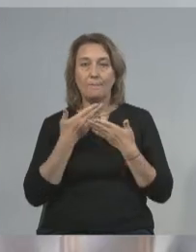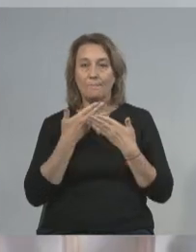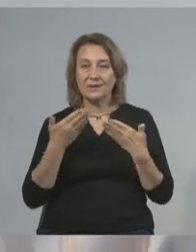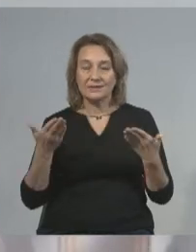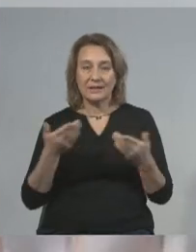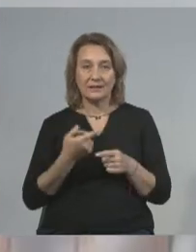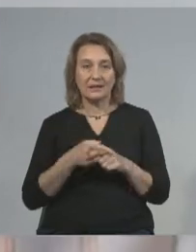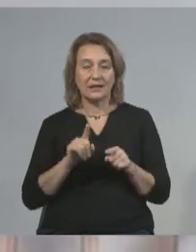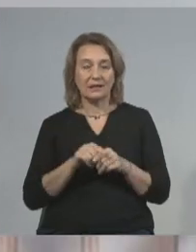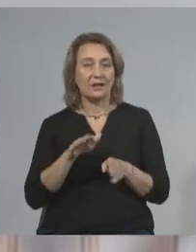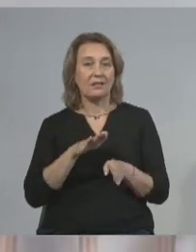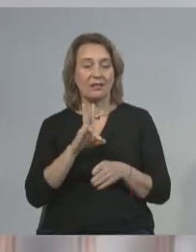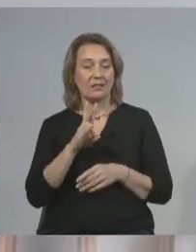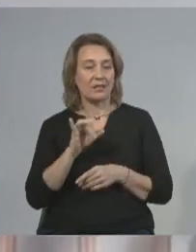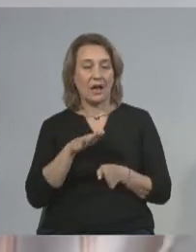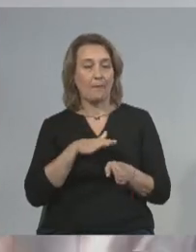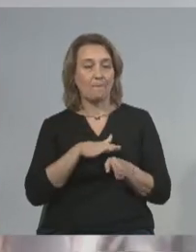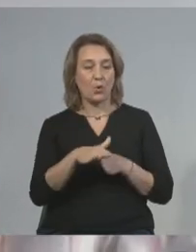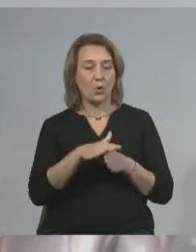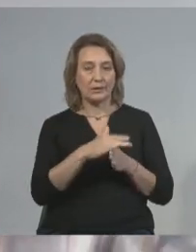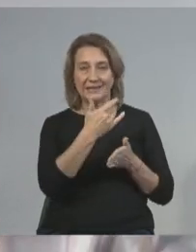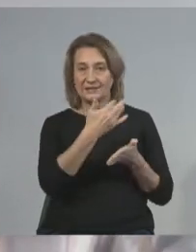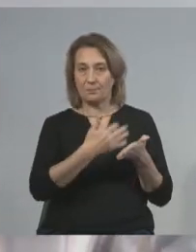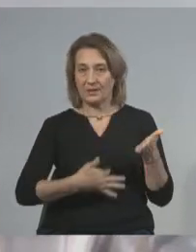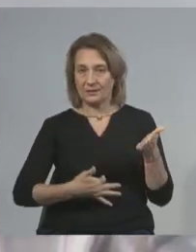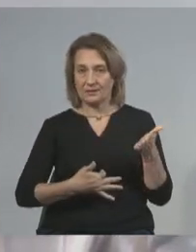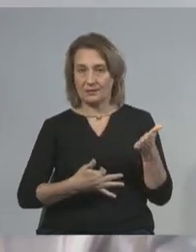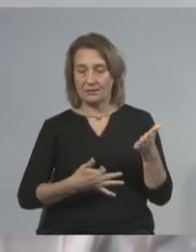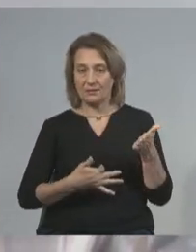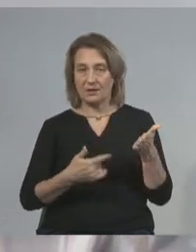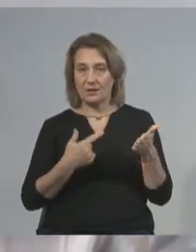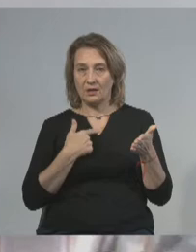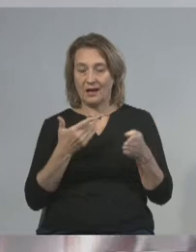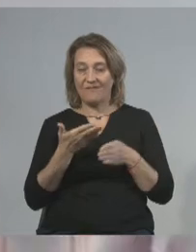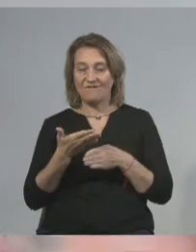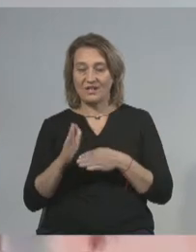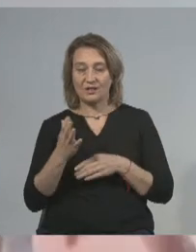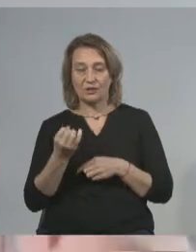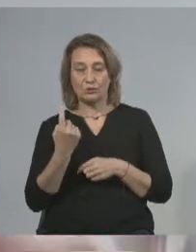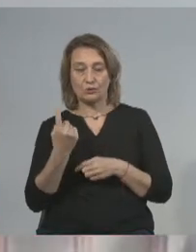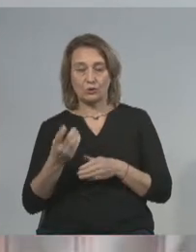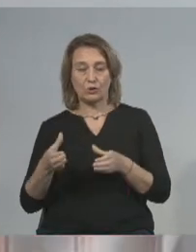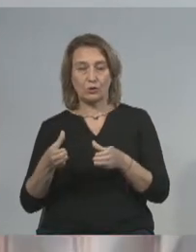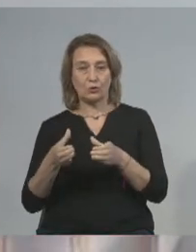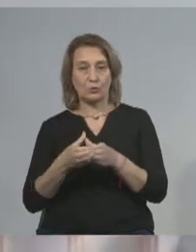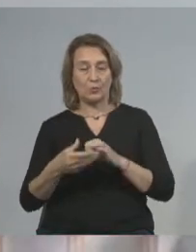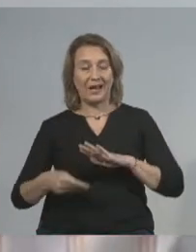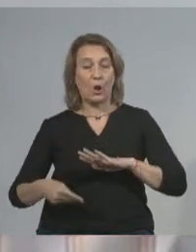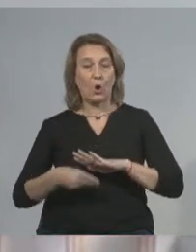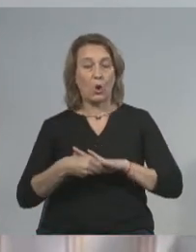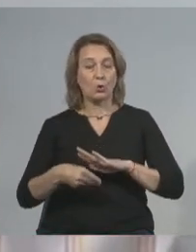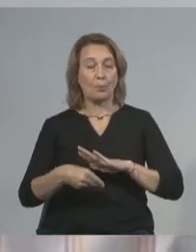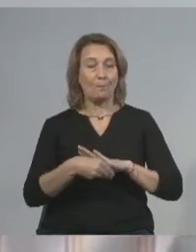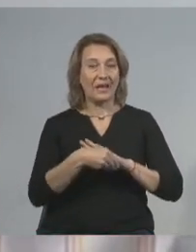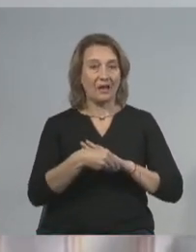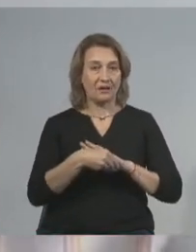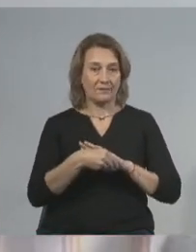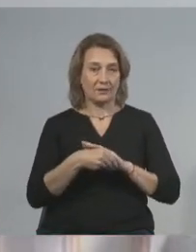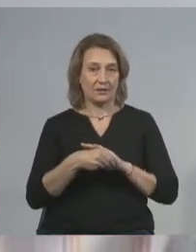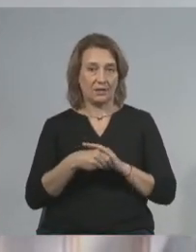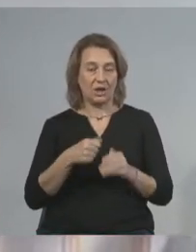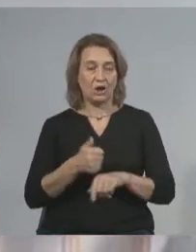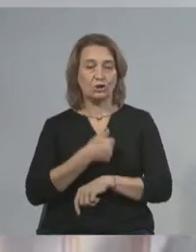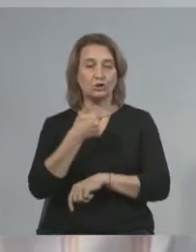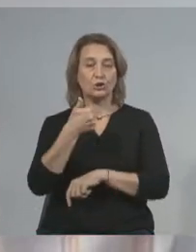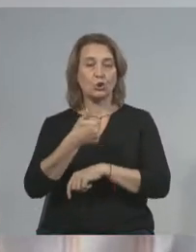and the last i'm not going to say that this list is exhausted that this this is the list but another group is the